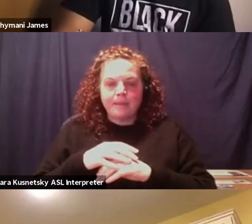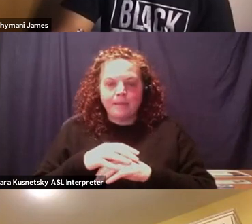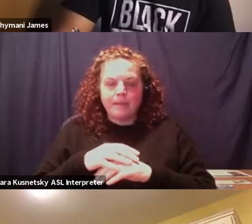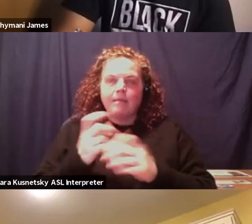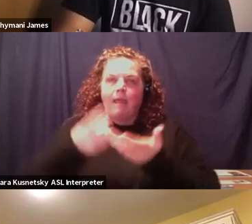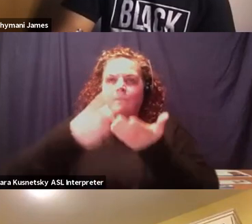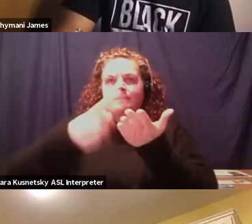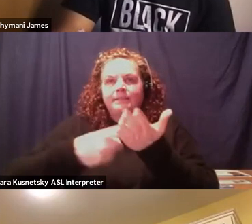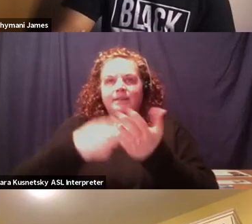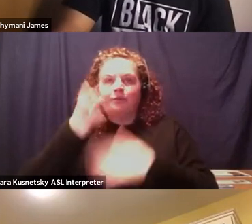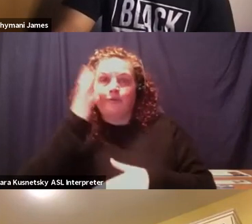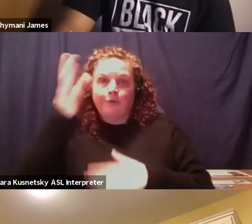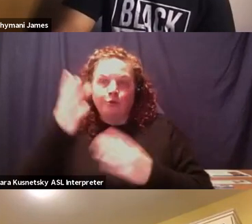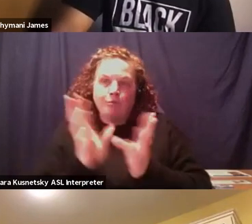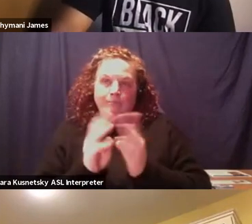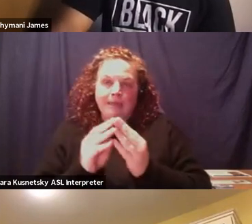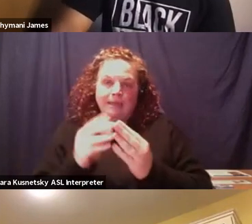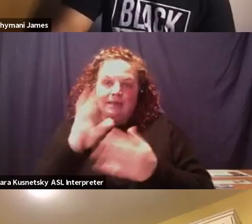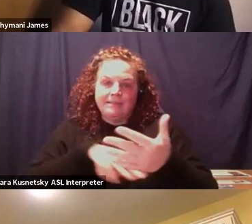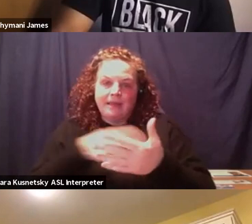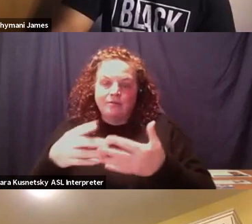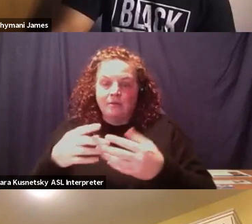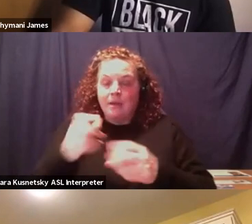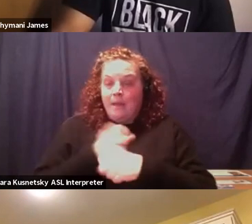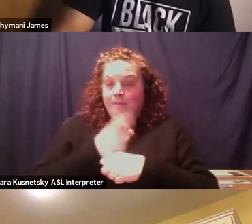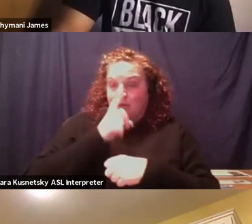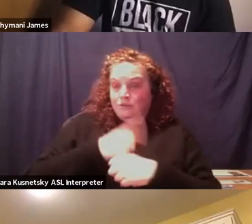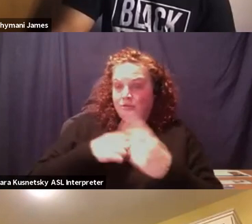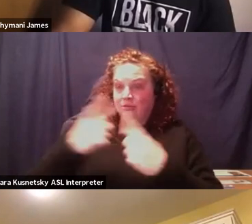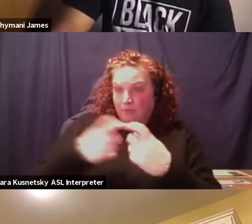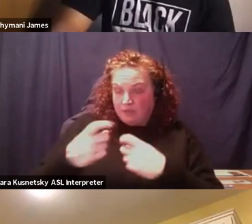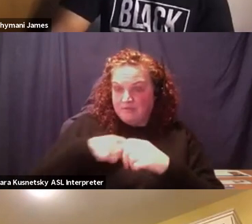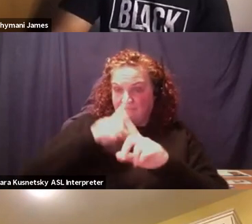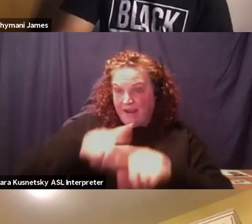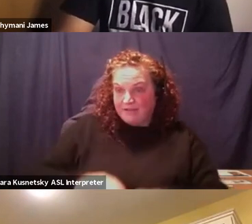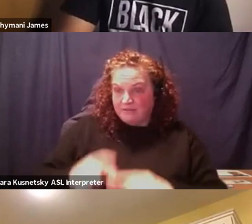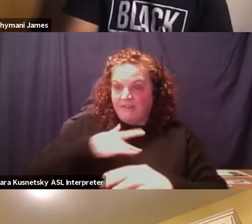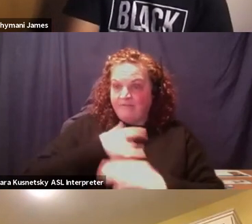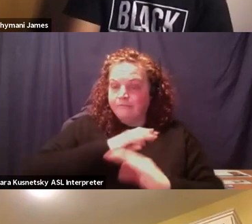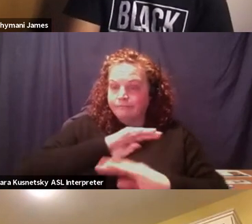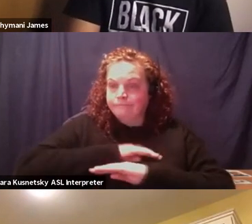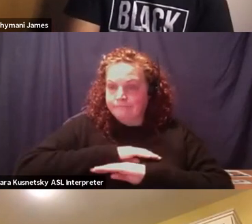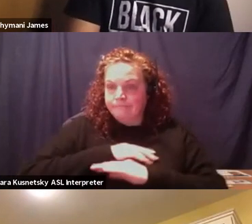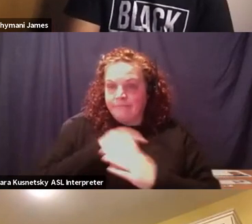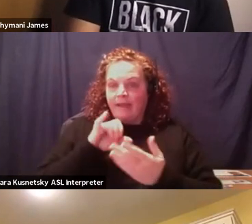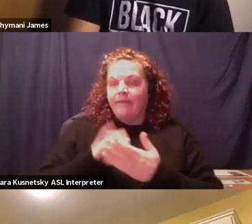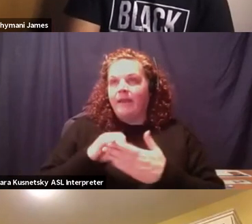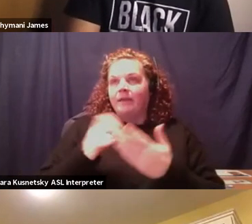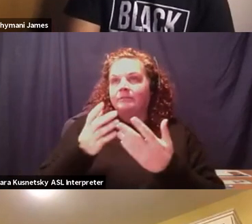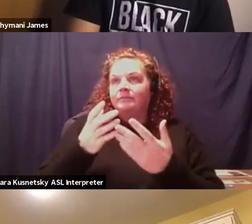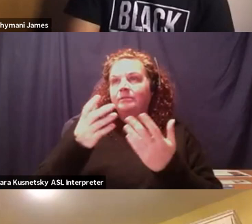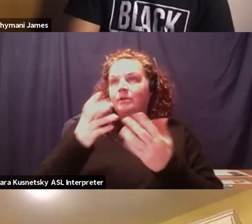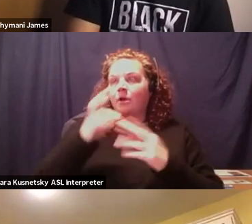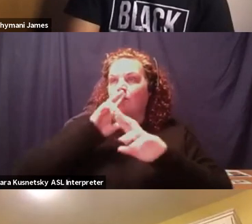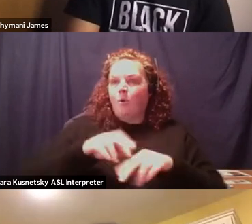schedule and answer any questions that they may have. And with that, Madam Chair, that concludes my report. Thank you, Superintendent. I will